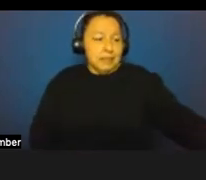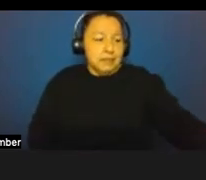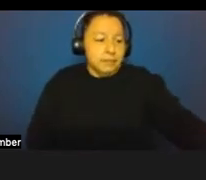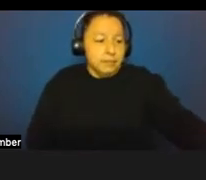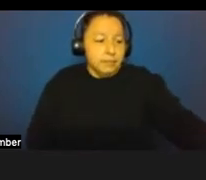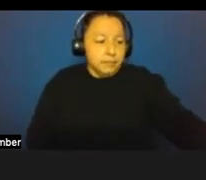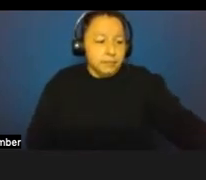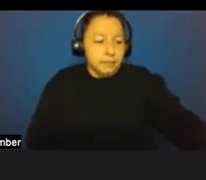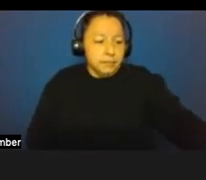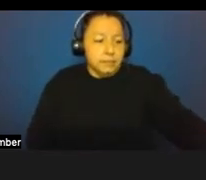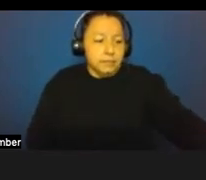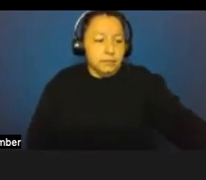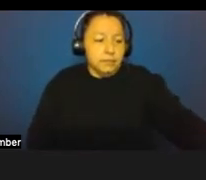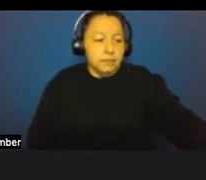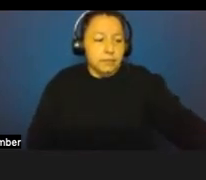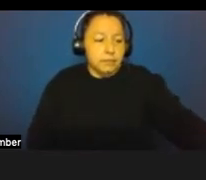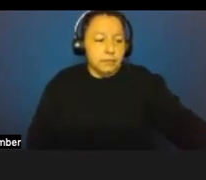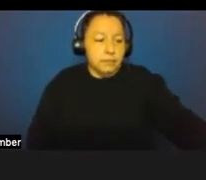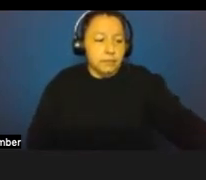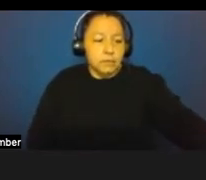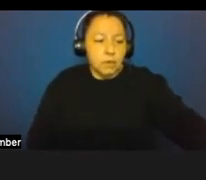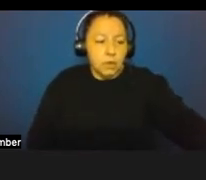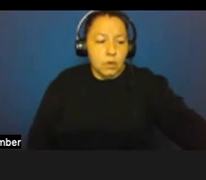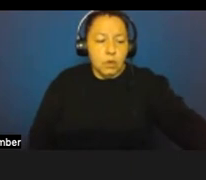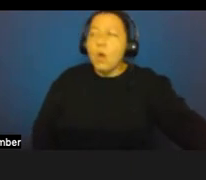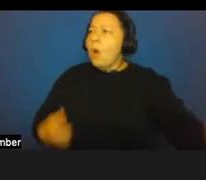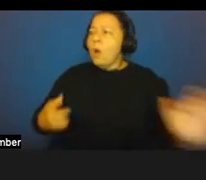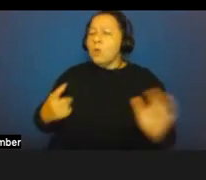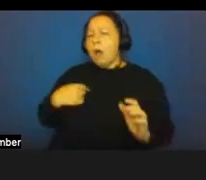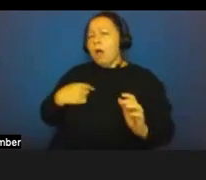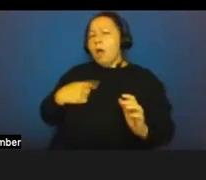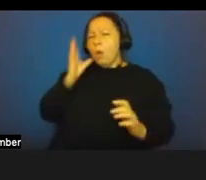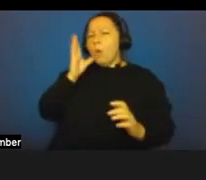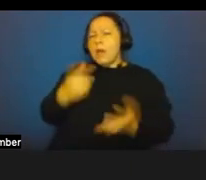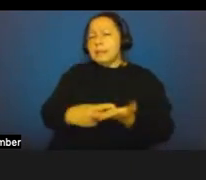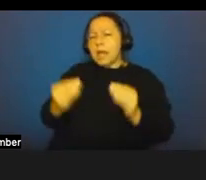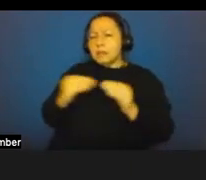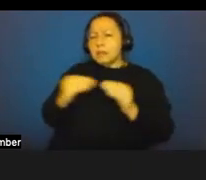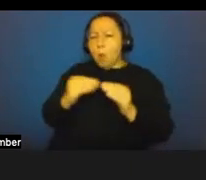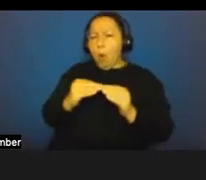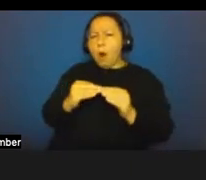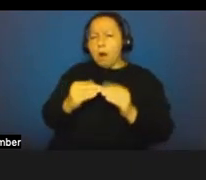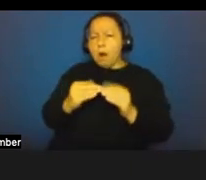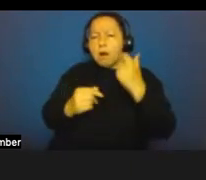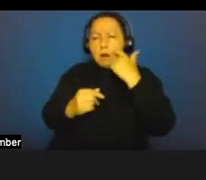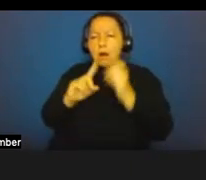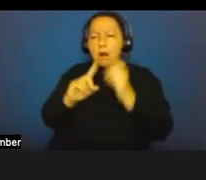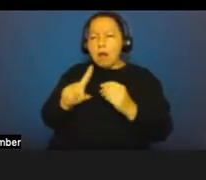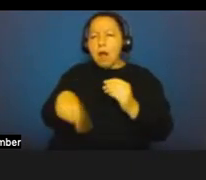Well, I think, so we'll get into some of the more nuances around mandated reporting,